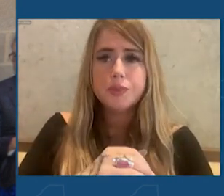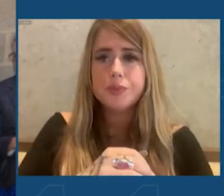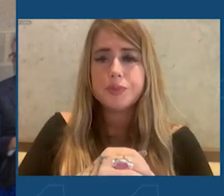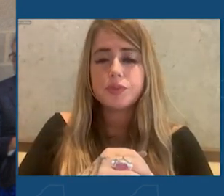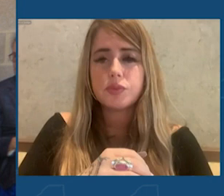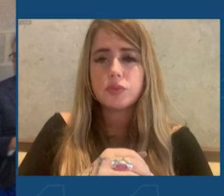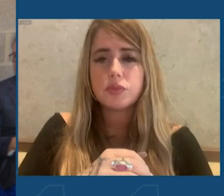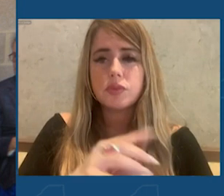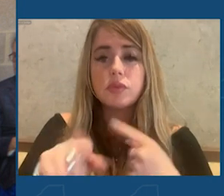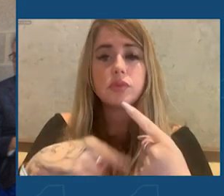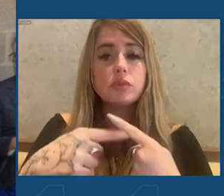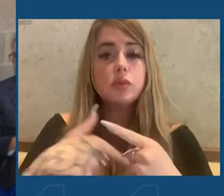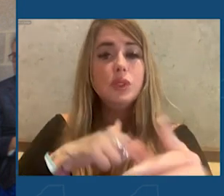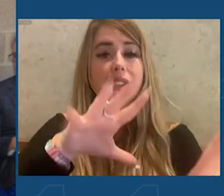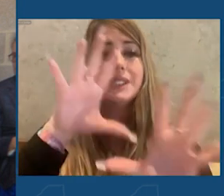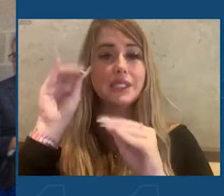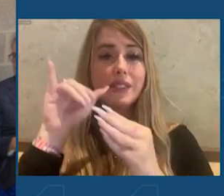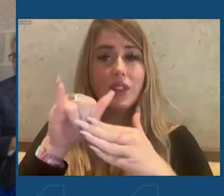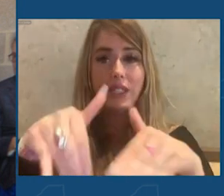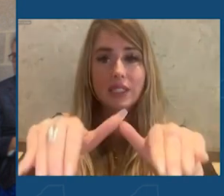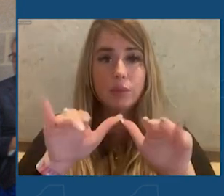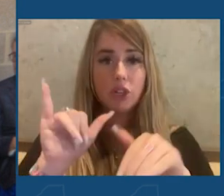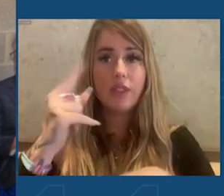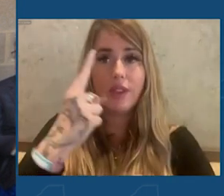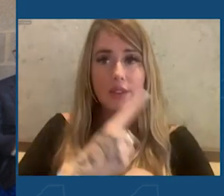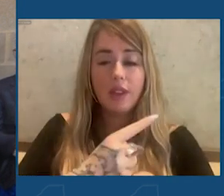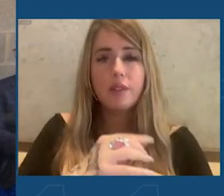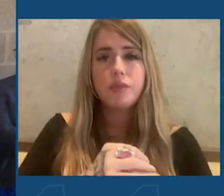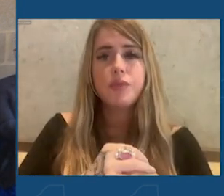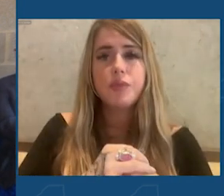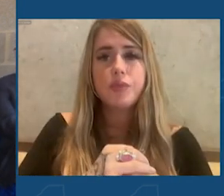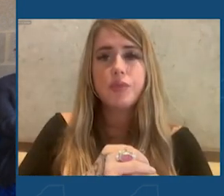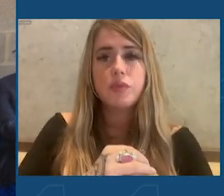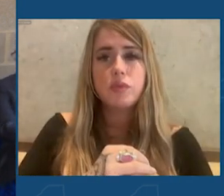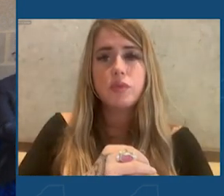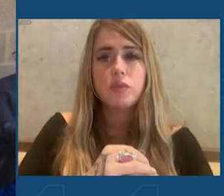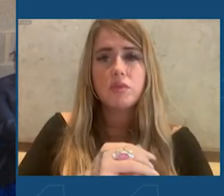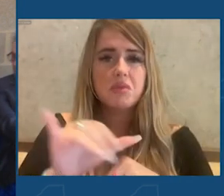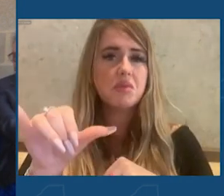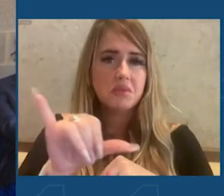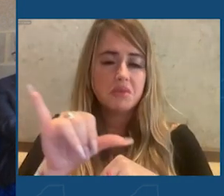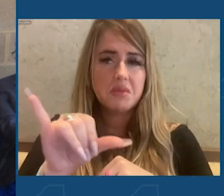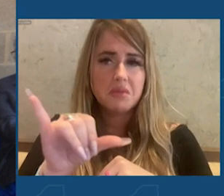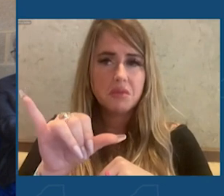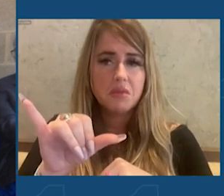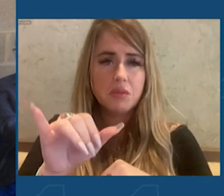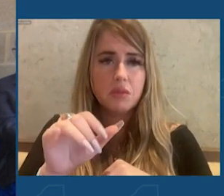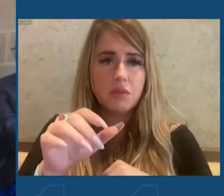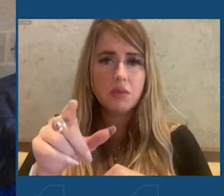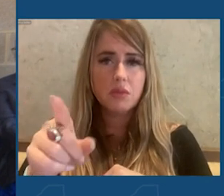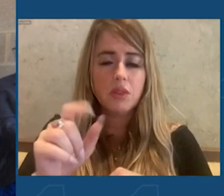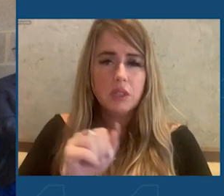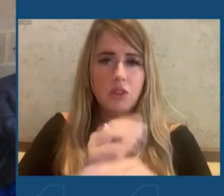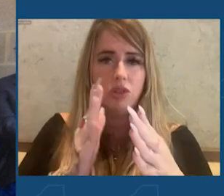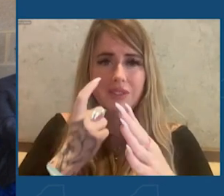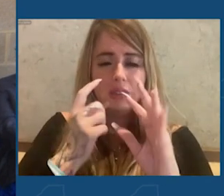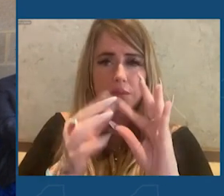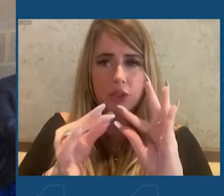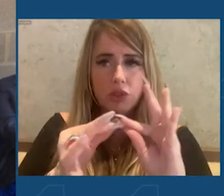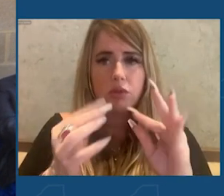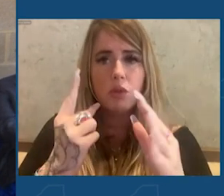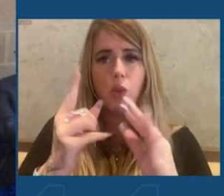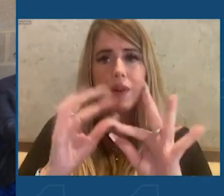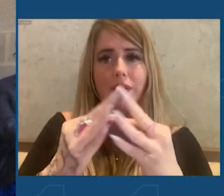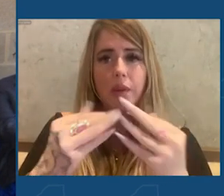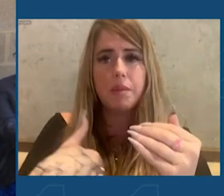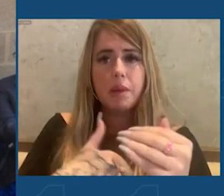And when we were leaving that cemetery that day, much like Assemblyman Palmisano said earlier, one of the family members came